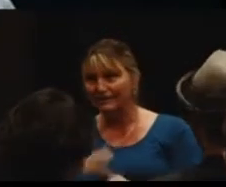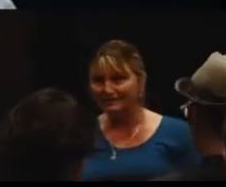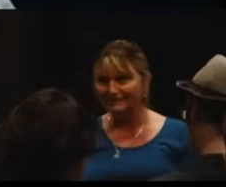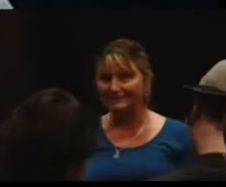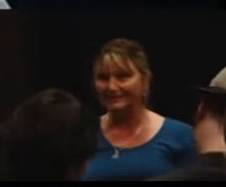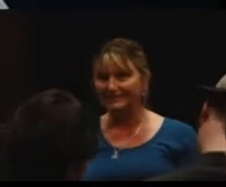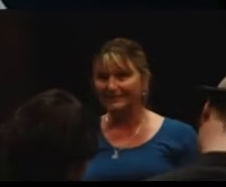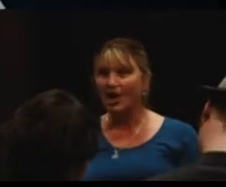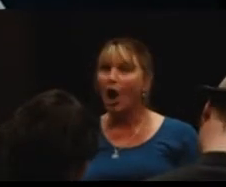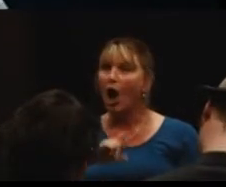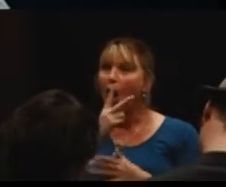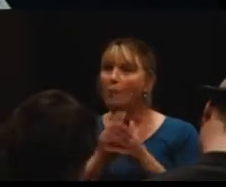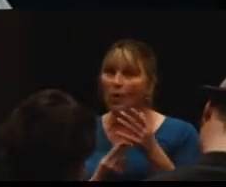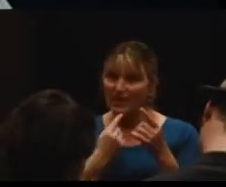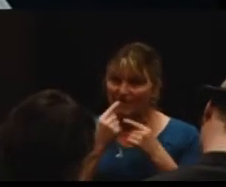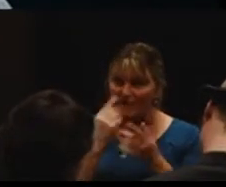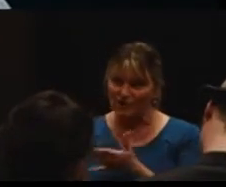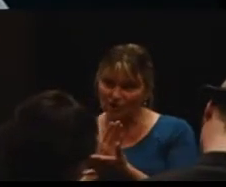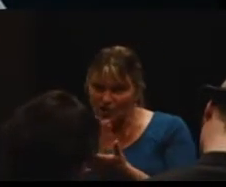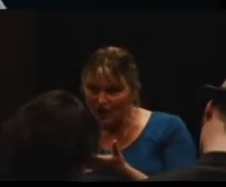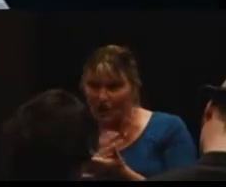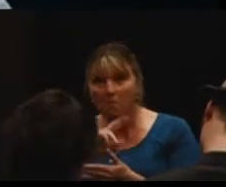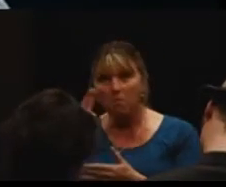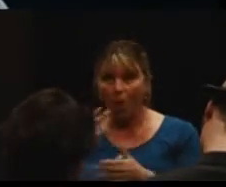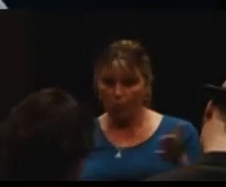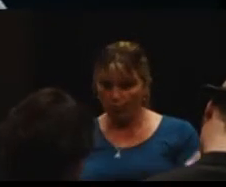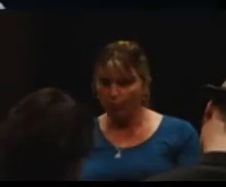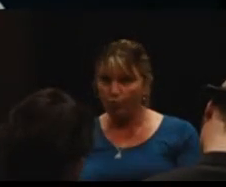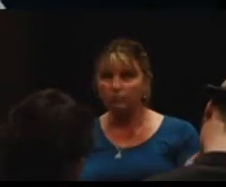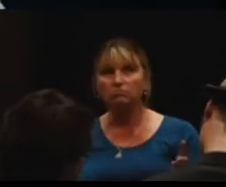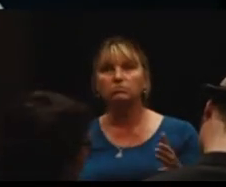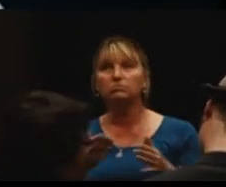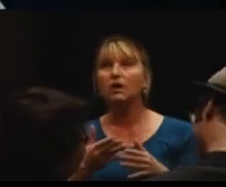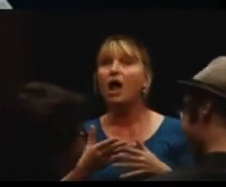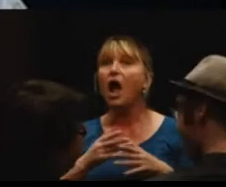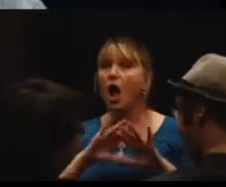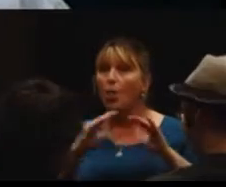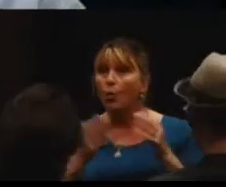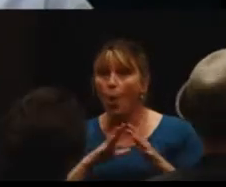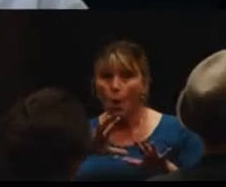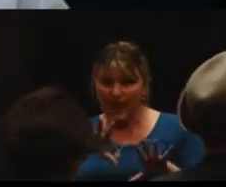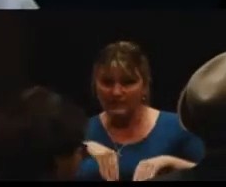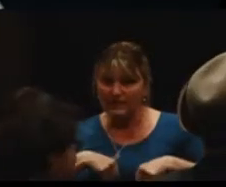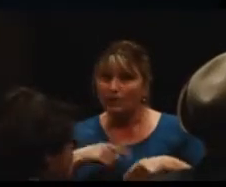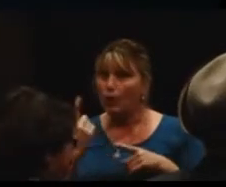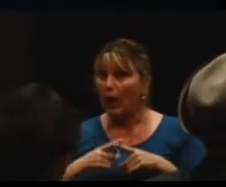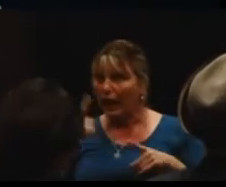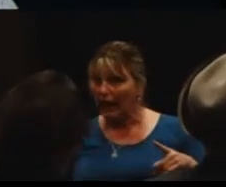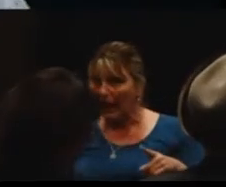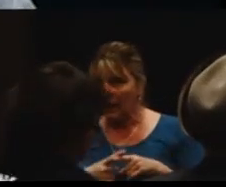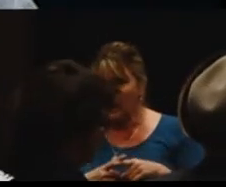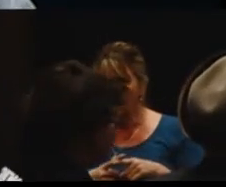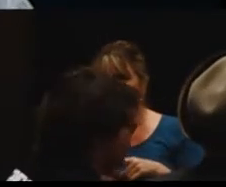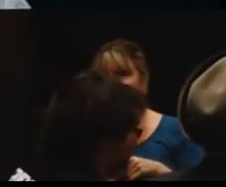information about information sharing. They both gained rapid global adoption, general informal